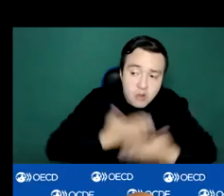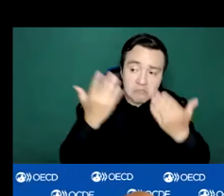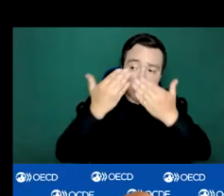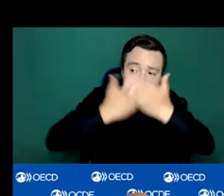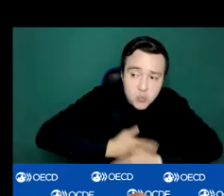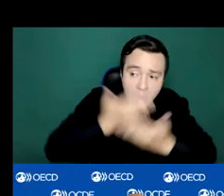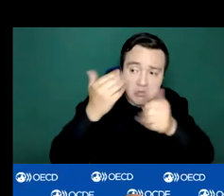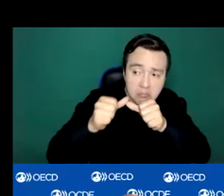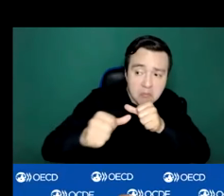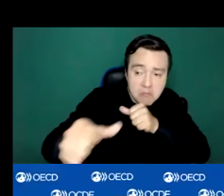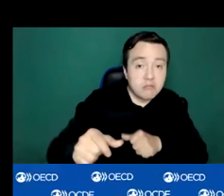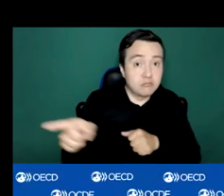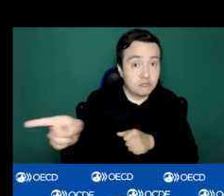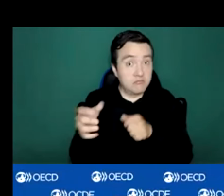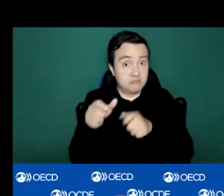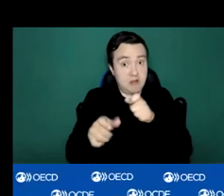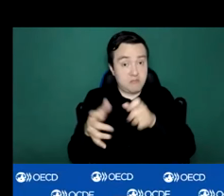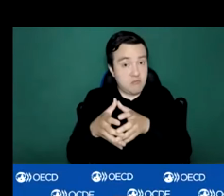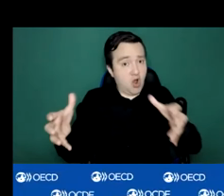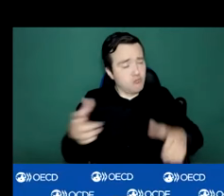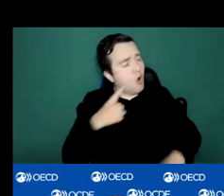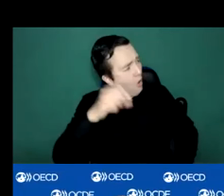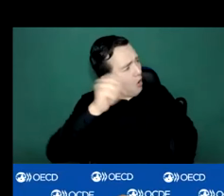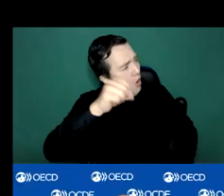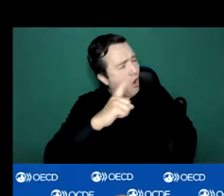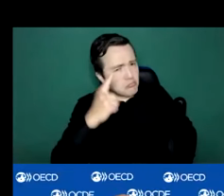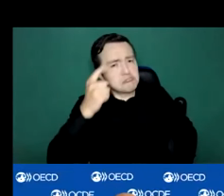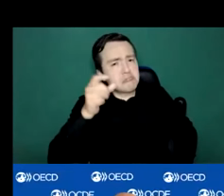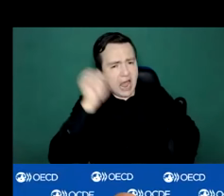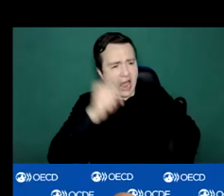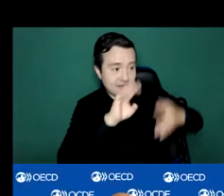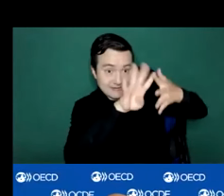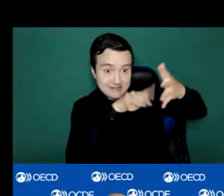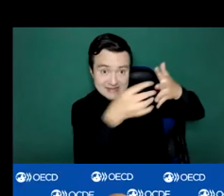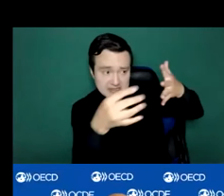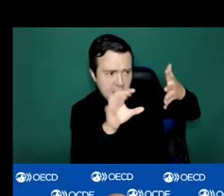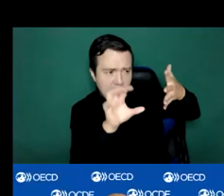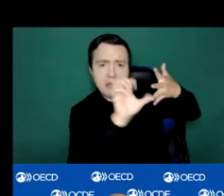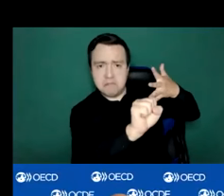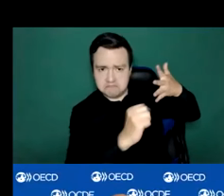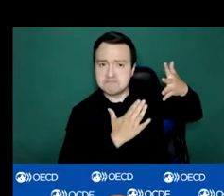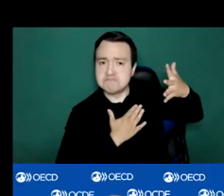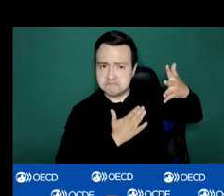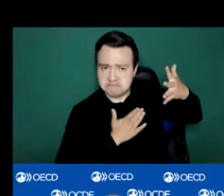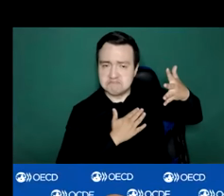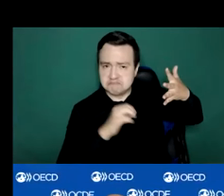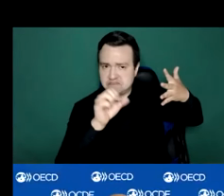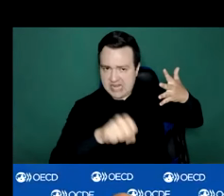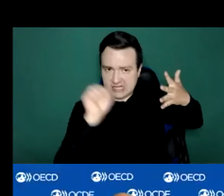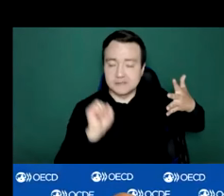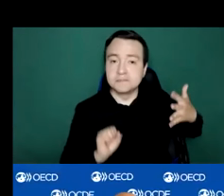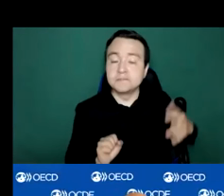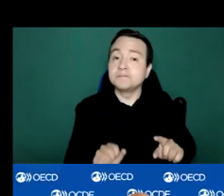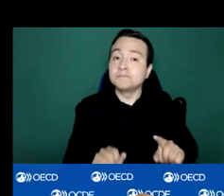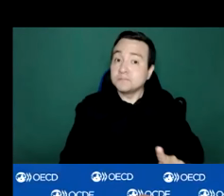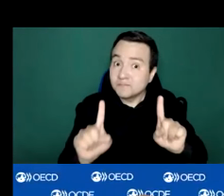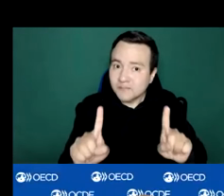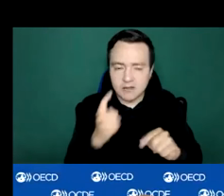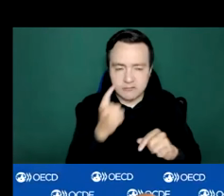if you look closely, it does have an important equity gradient by level of